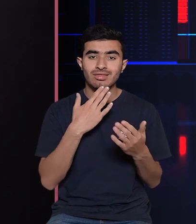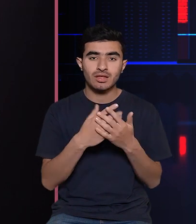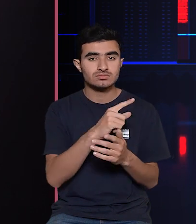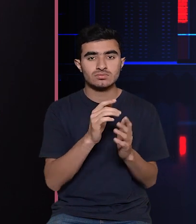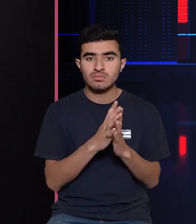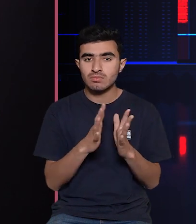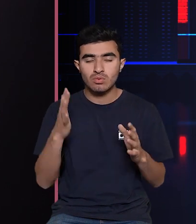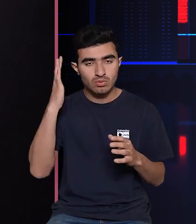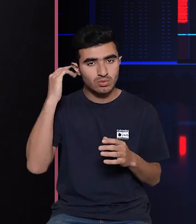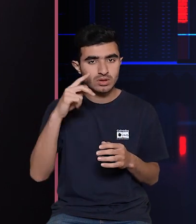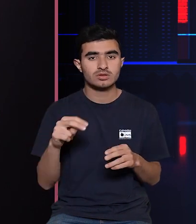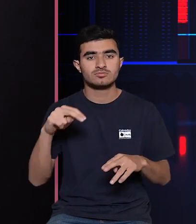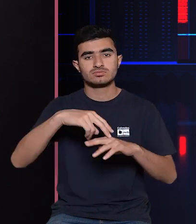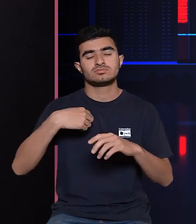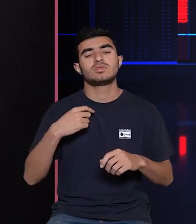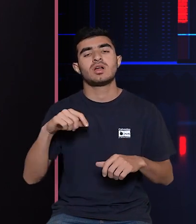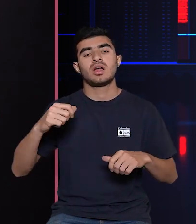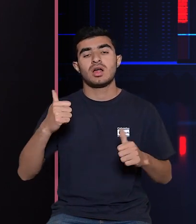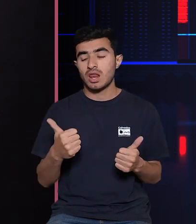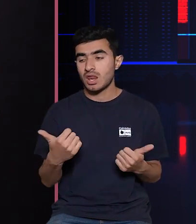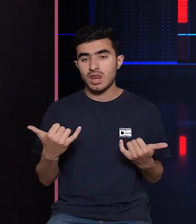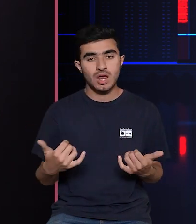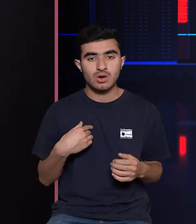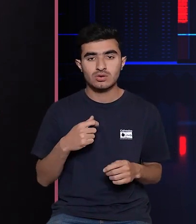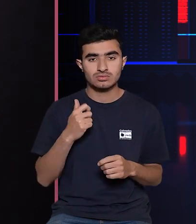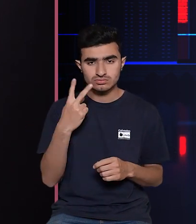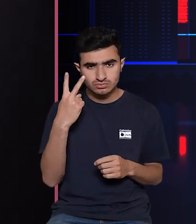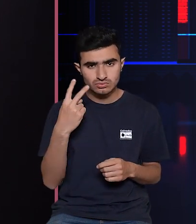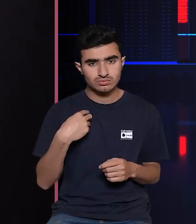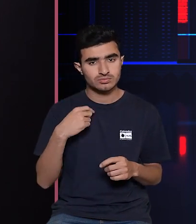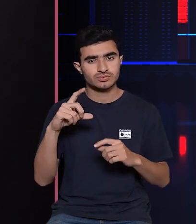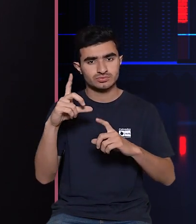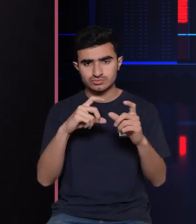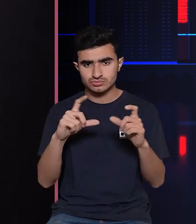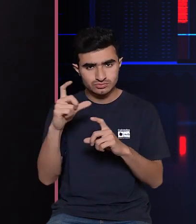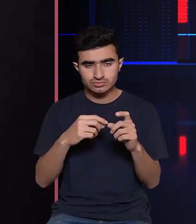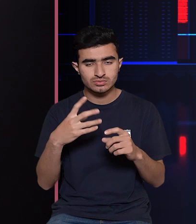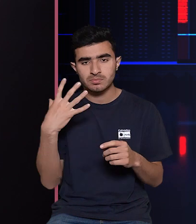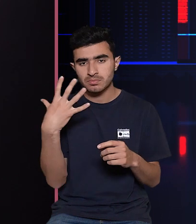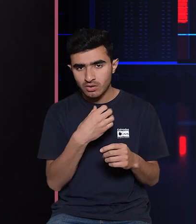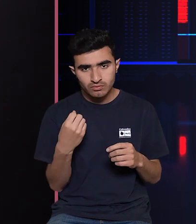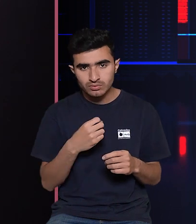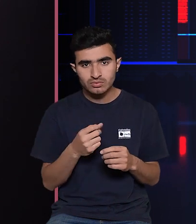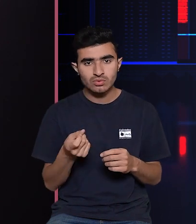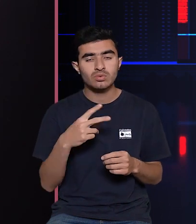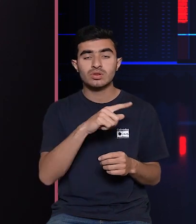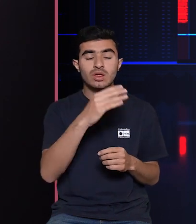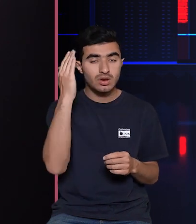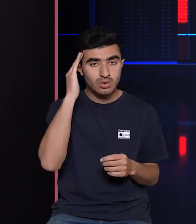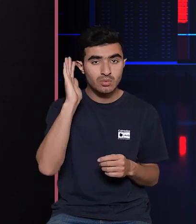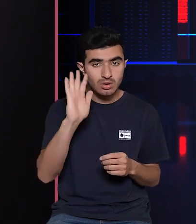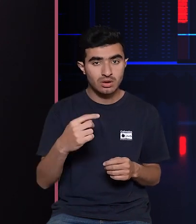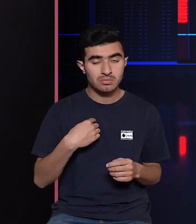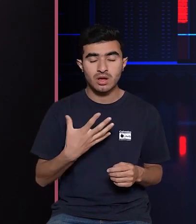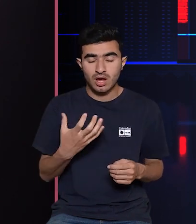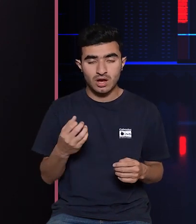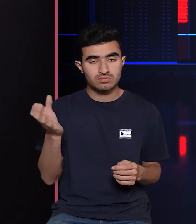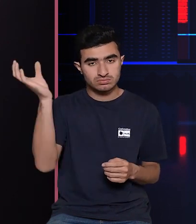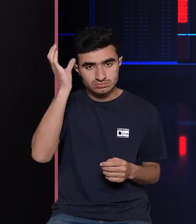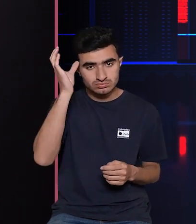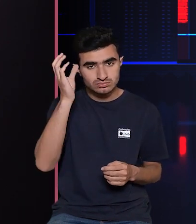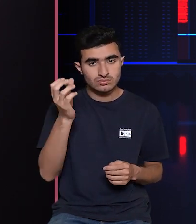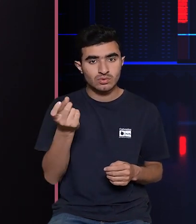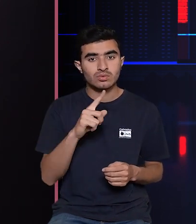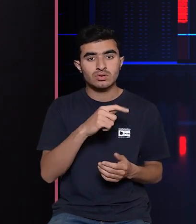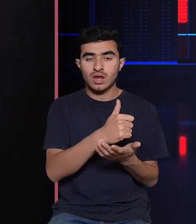and I would really thank them to bringing me to this level, because they saw my aesthetics, they knew I